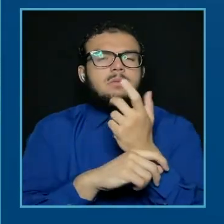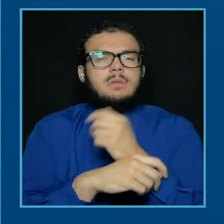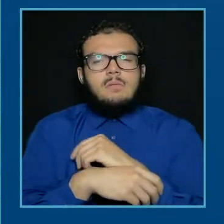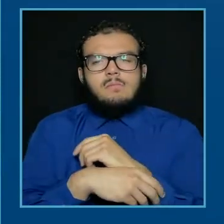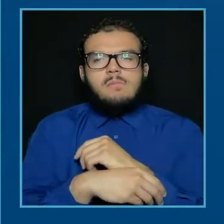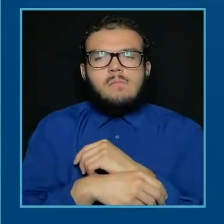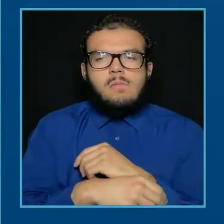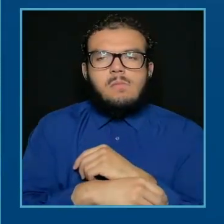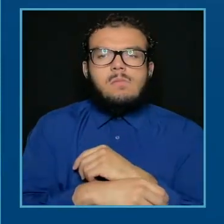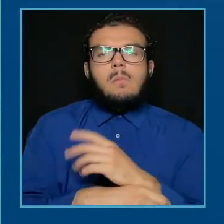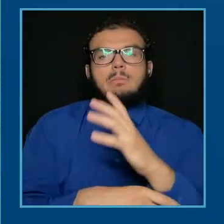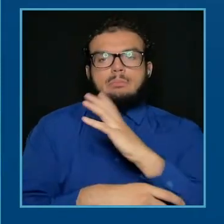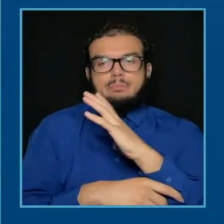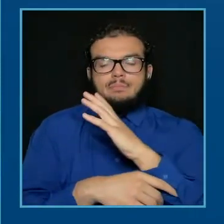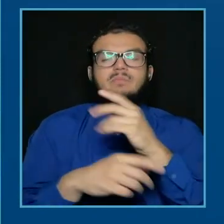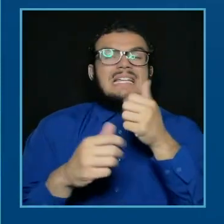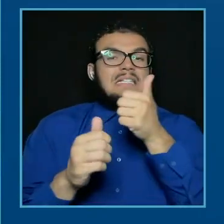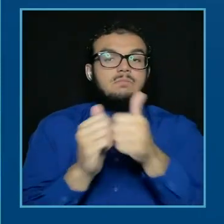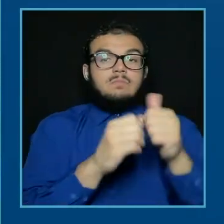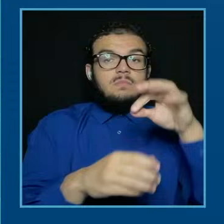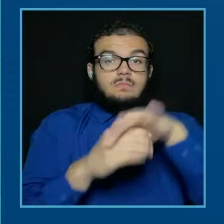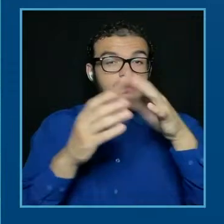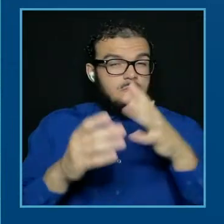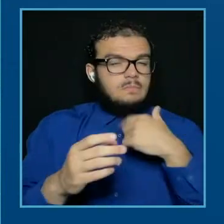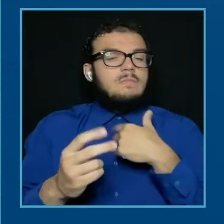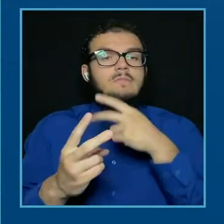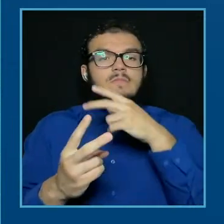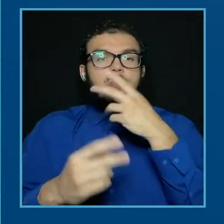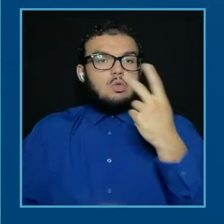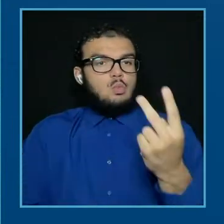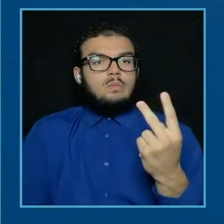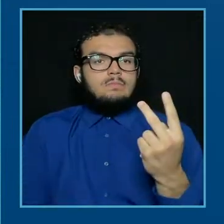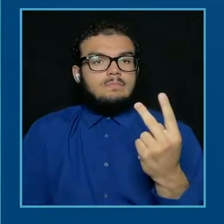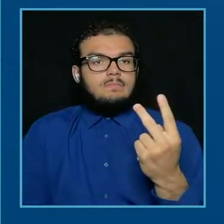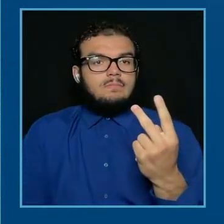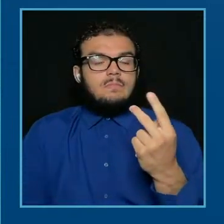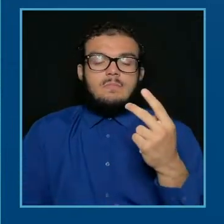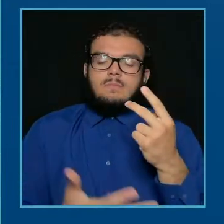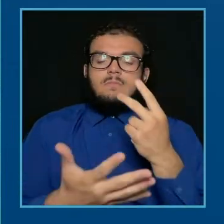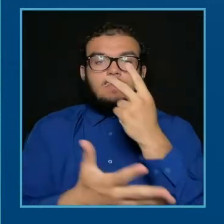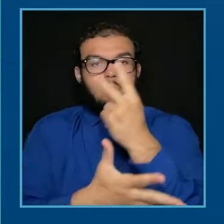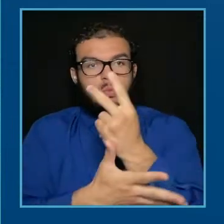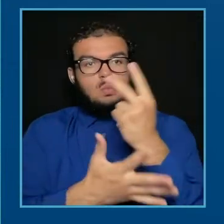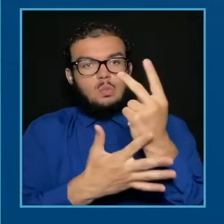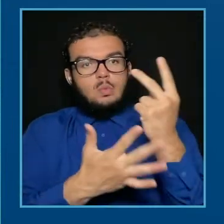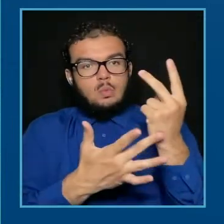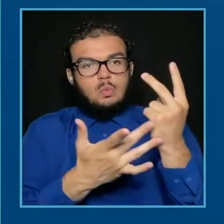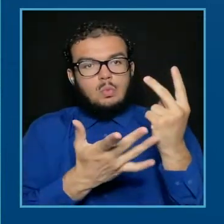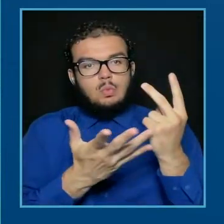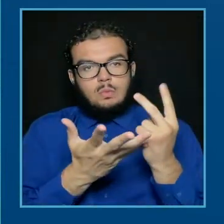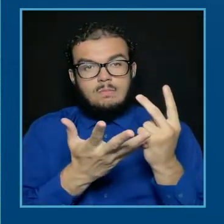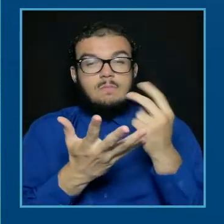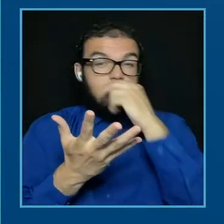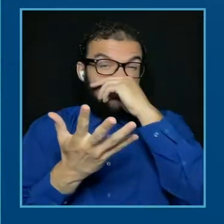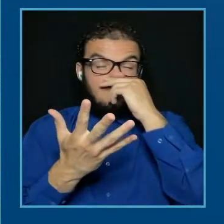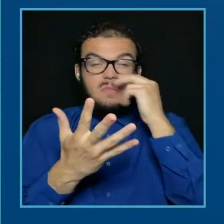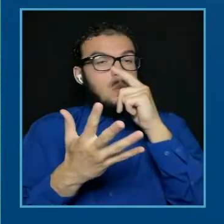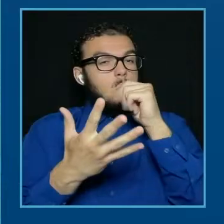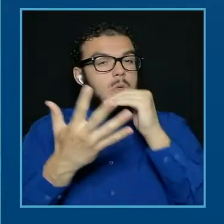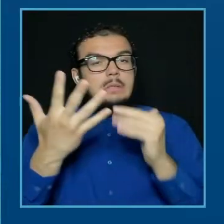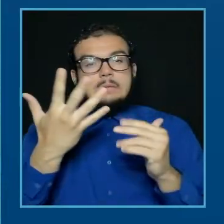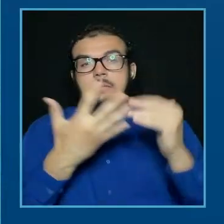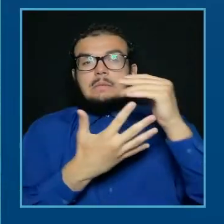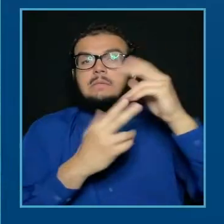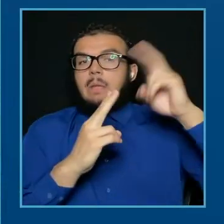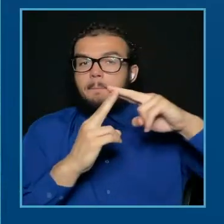you allow each voter to cast 2 votes for any of the 5 candidates. You look at who comes up at the top and declare them